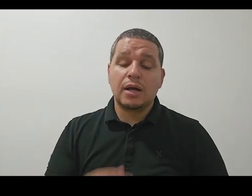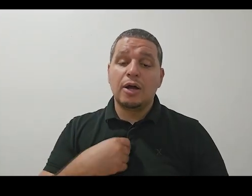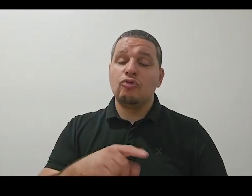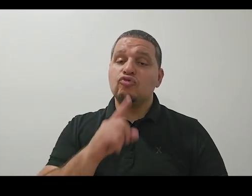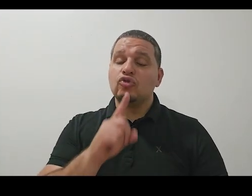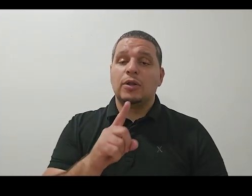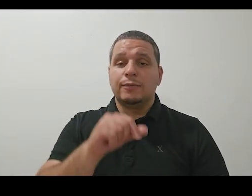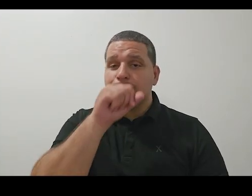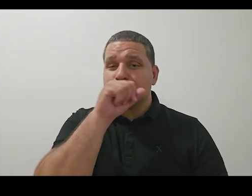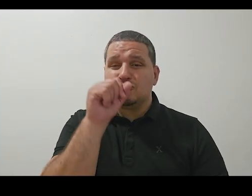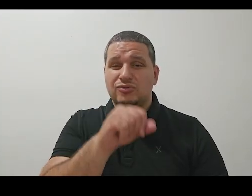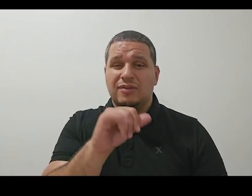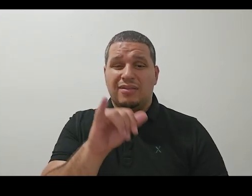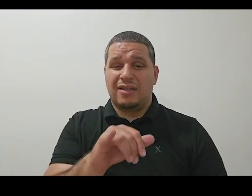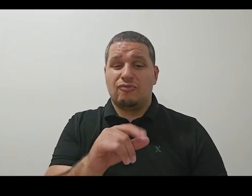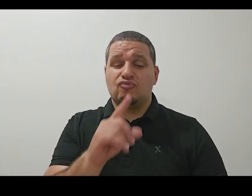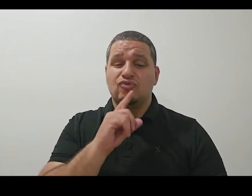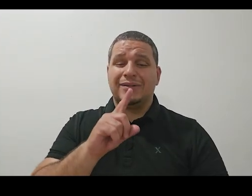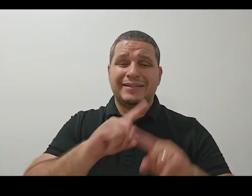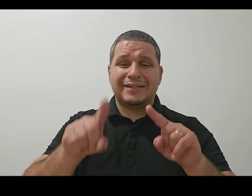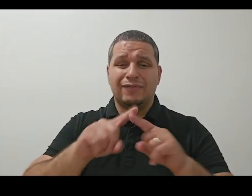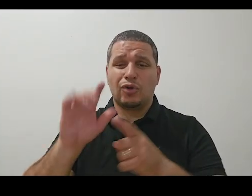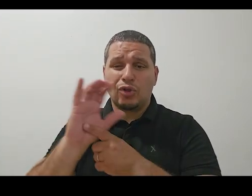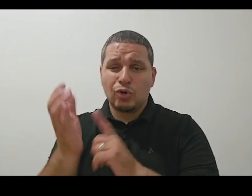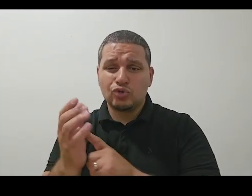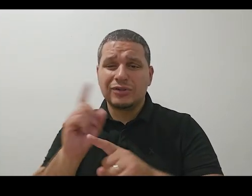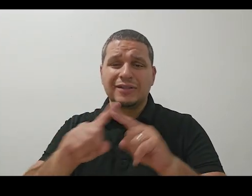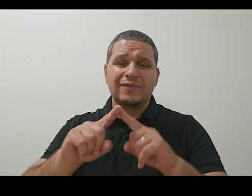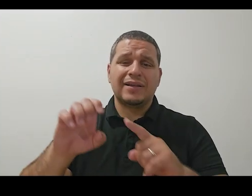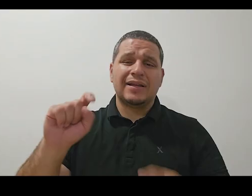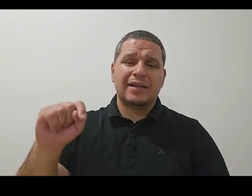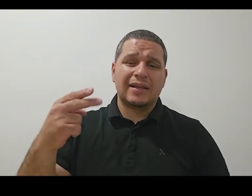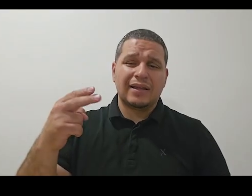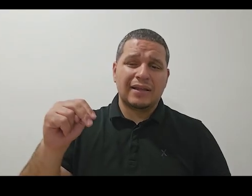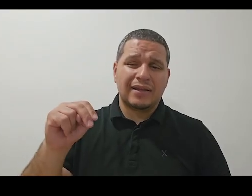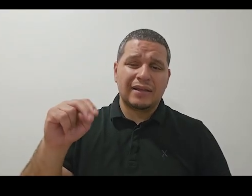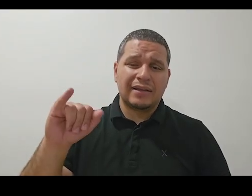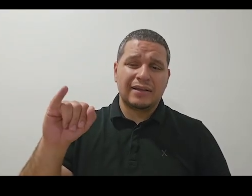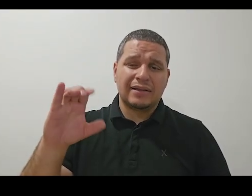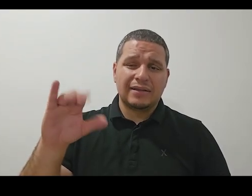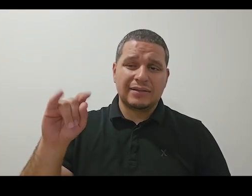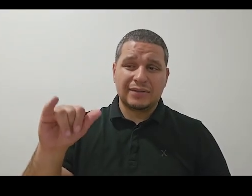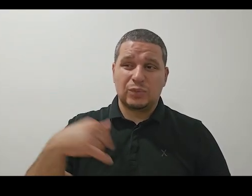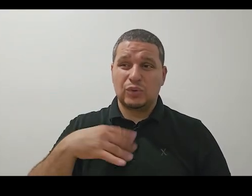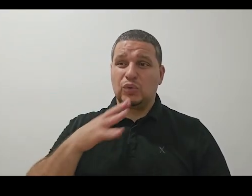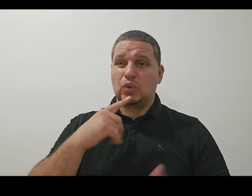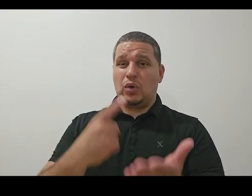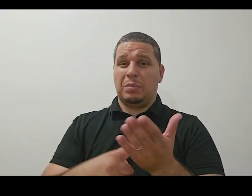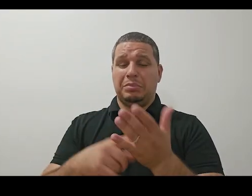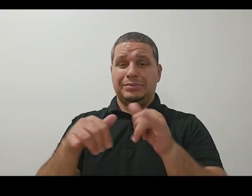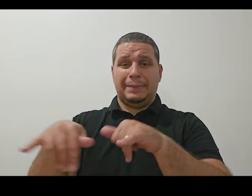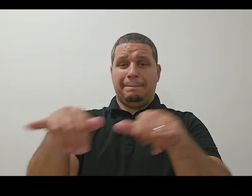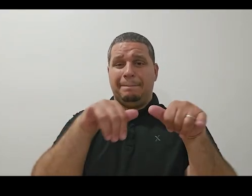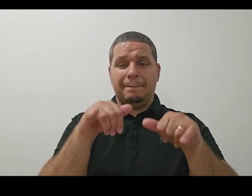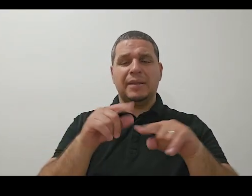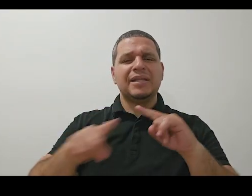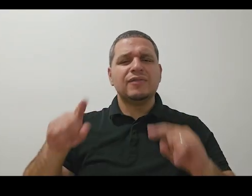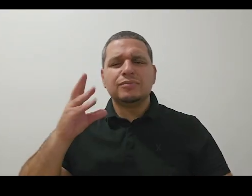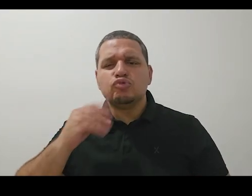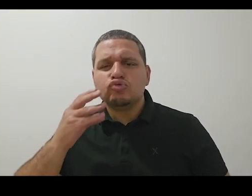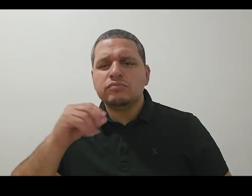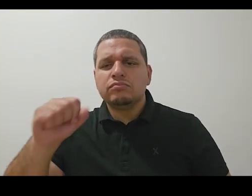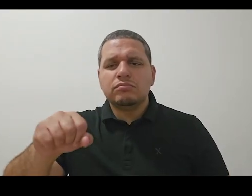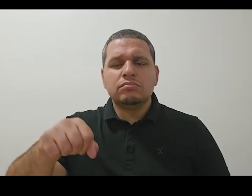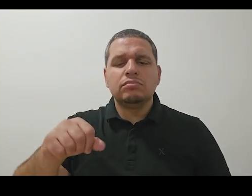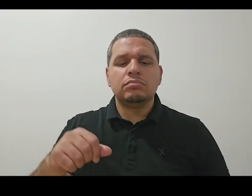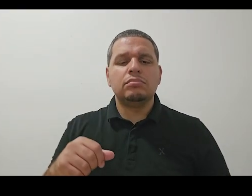opportunity because I love the fact that different ethnicities and cultures were talking about the same thing, right?